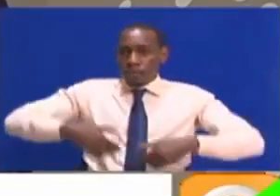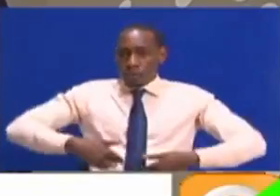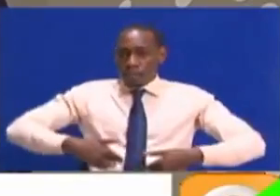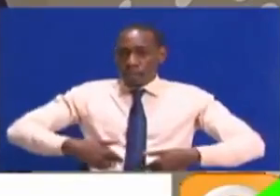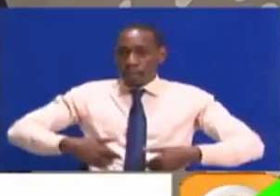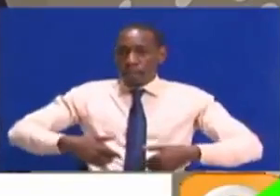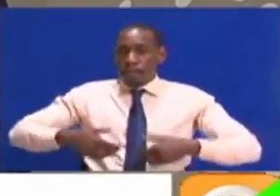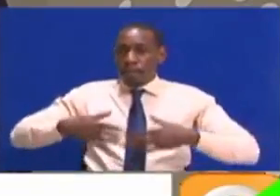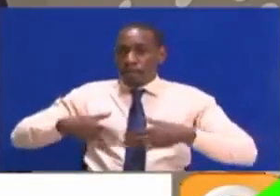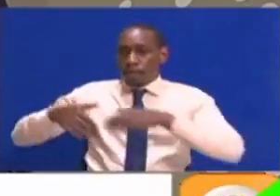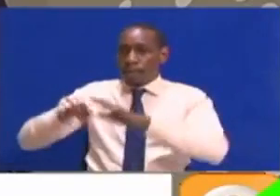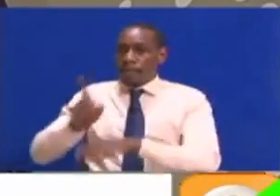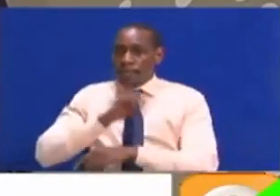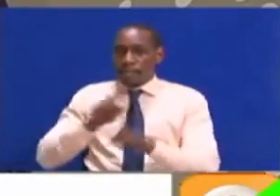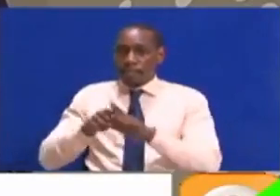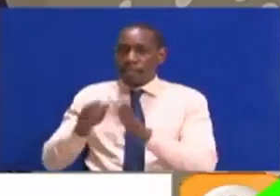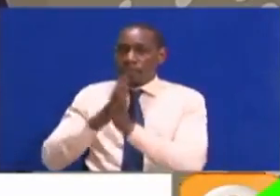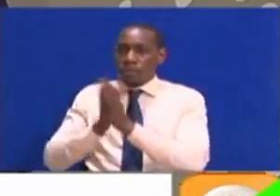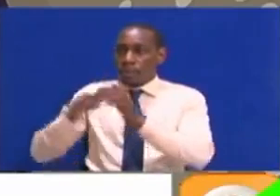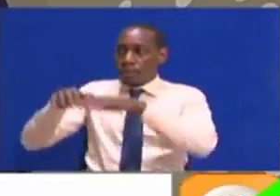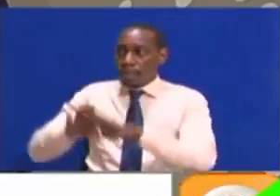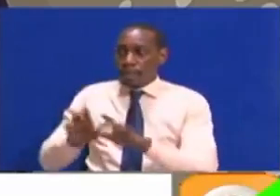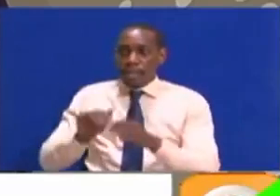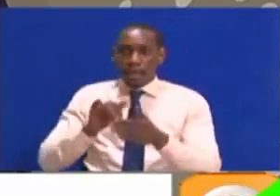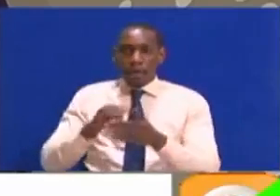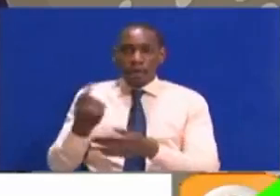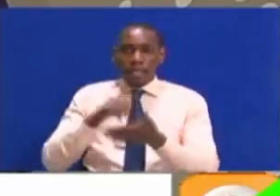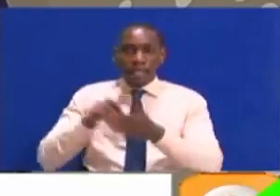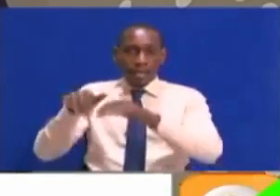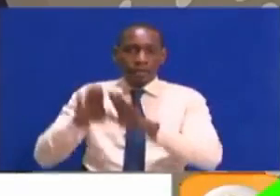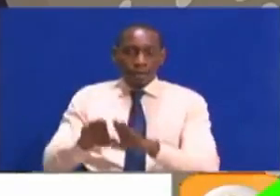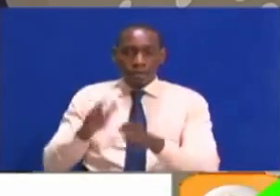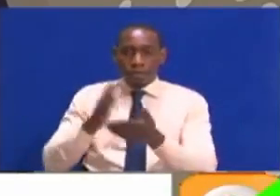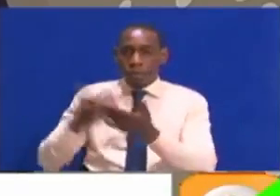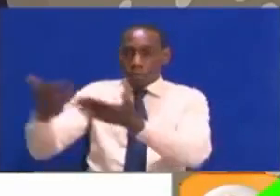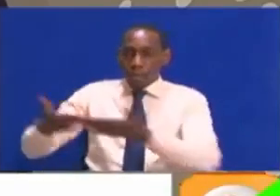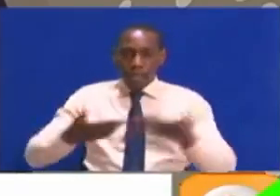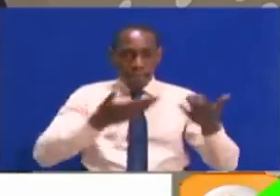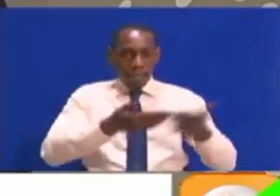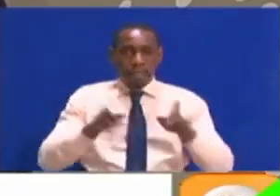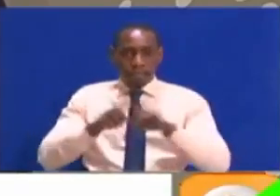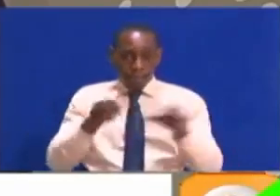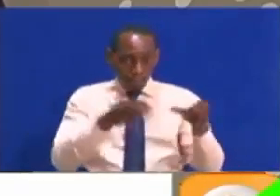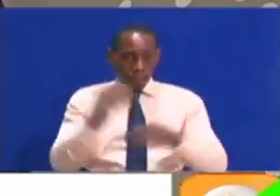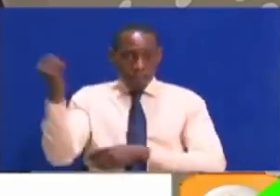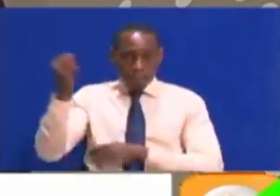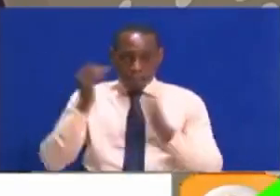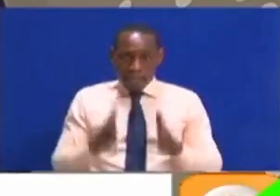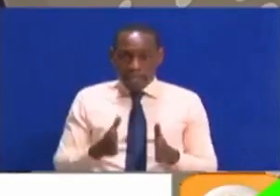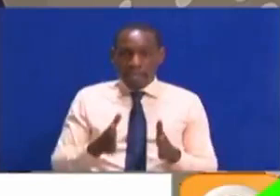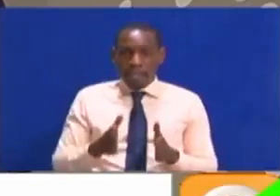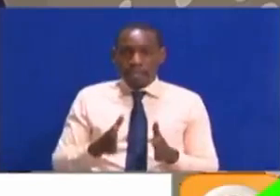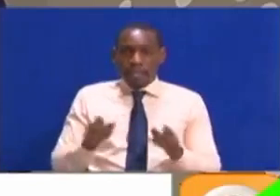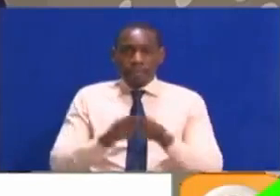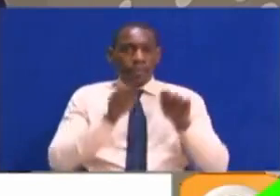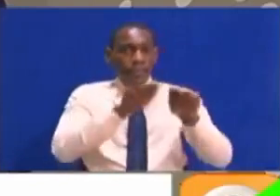are buried, so will their story. Only that their funerals will attract the same retinue of politicians for another dose